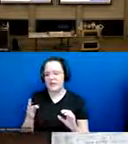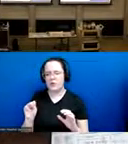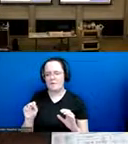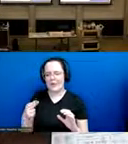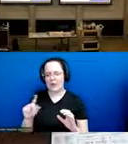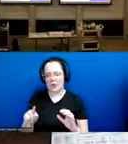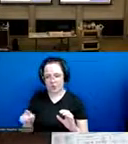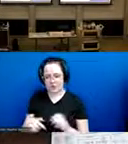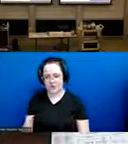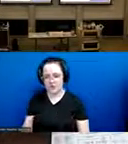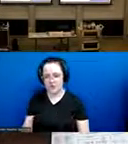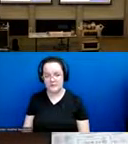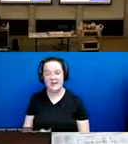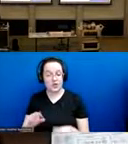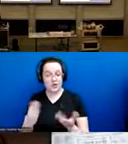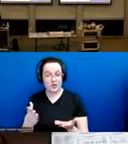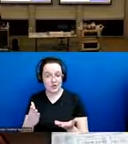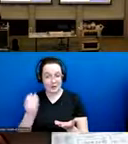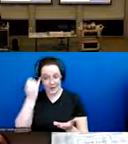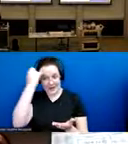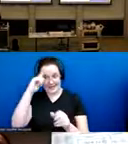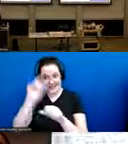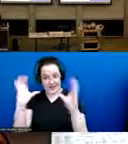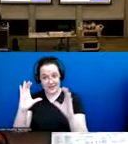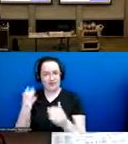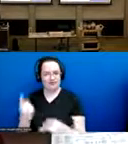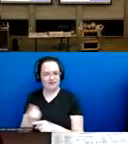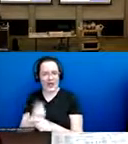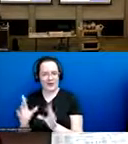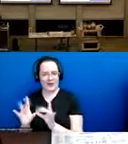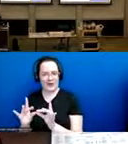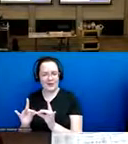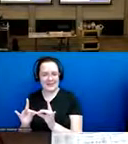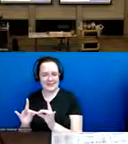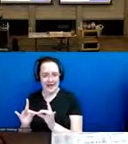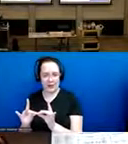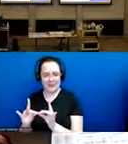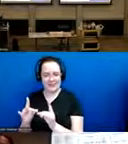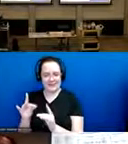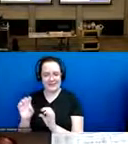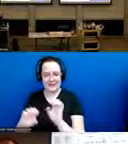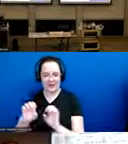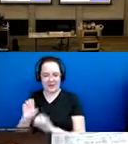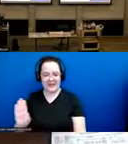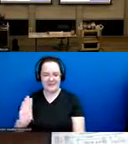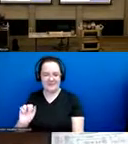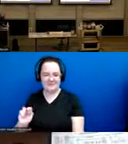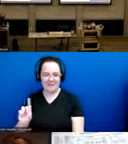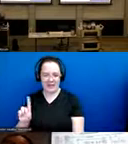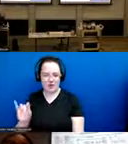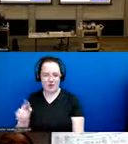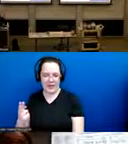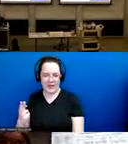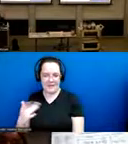you an idea, in normal entangled experiments with nonlinear crystals, the bandwidth is in the order of a